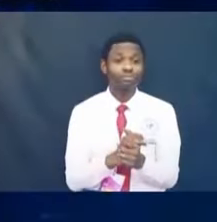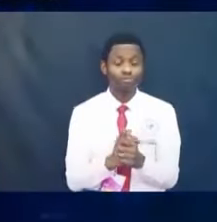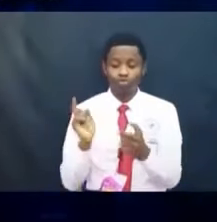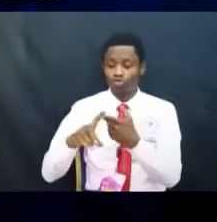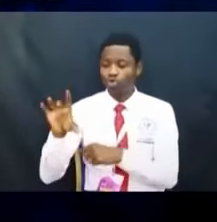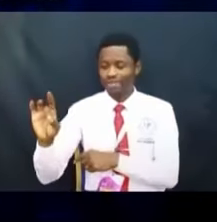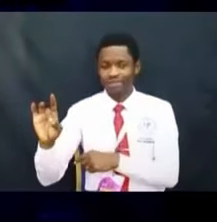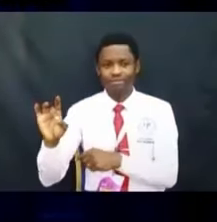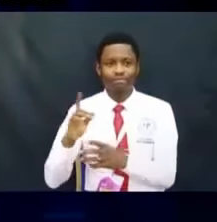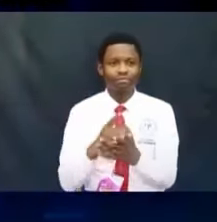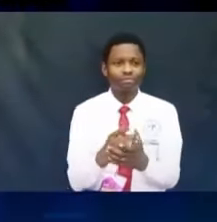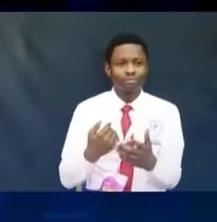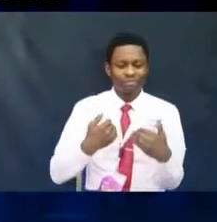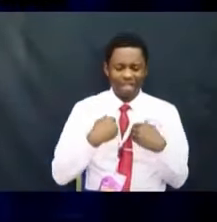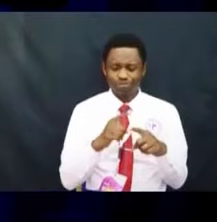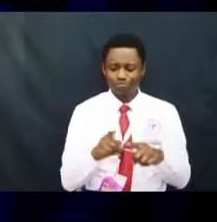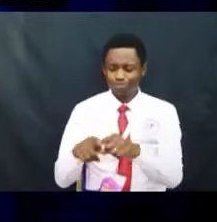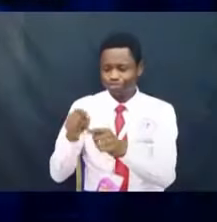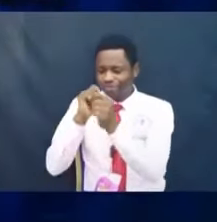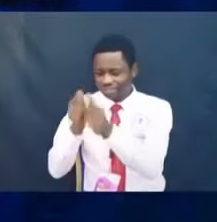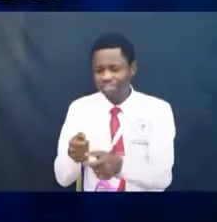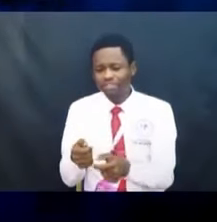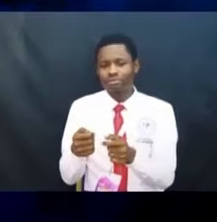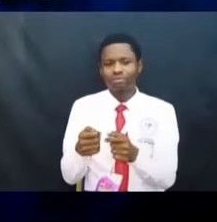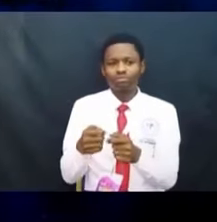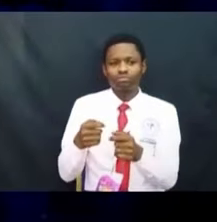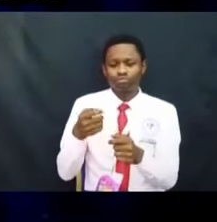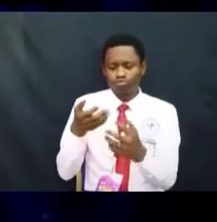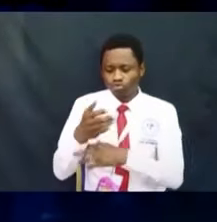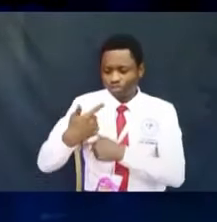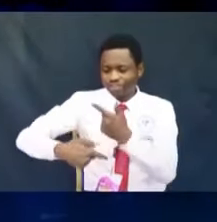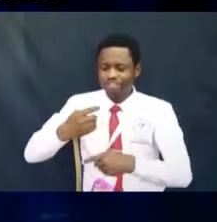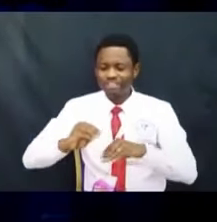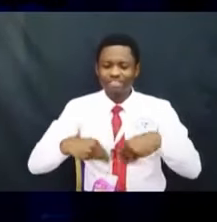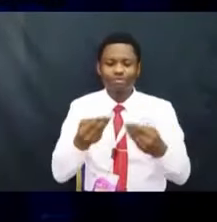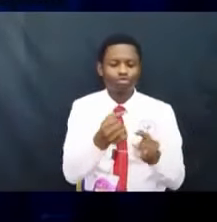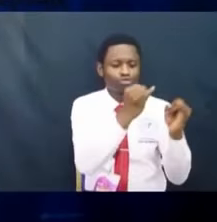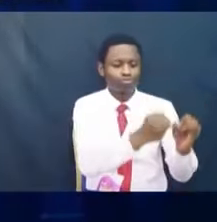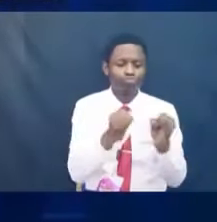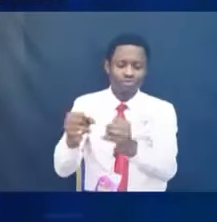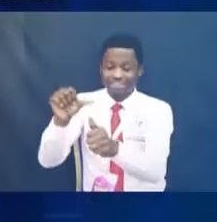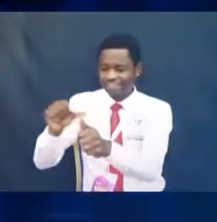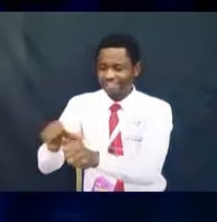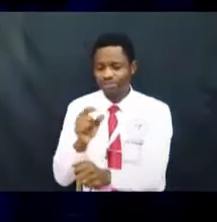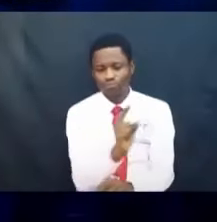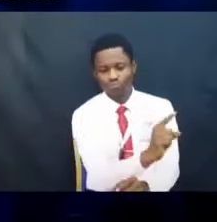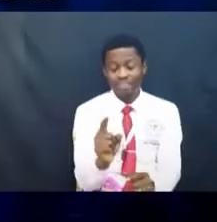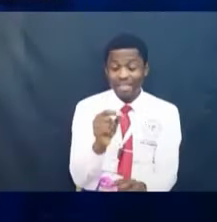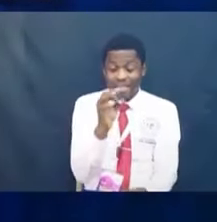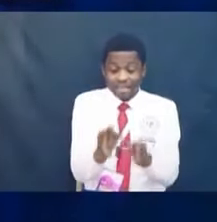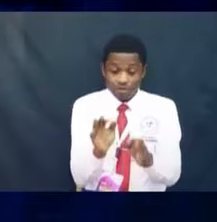8. We have different gifts according to the grace given to each of us. If your gift is